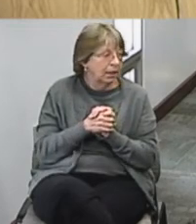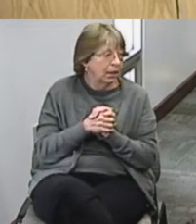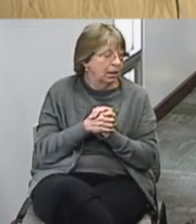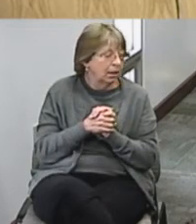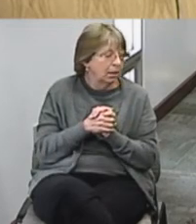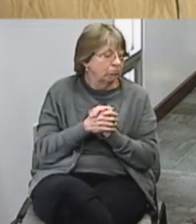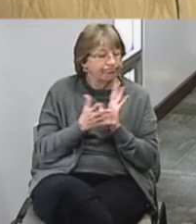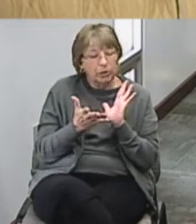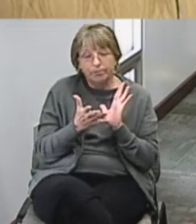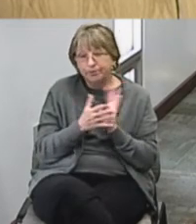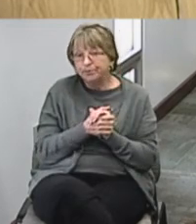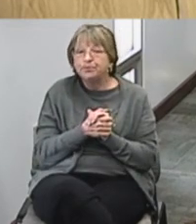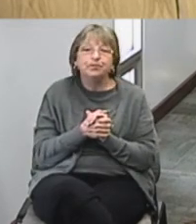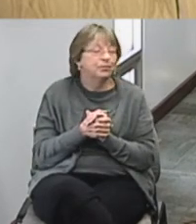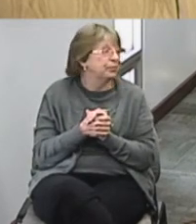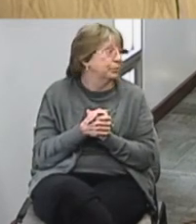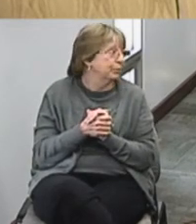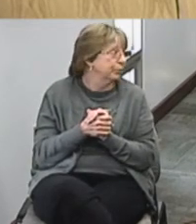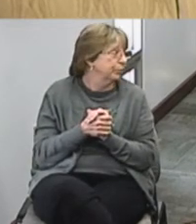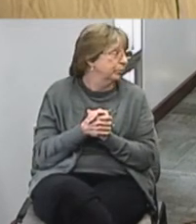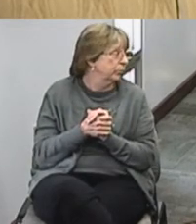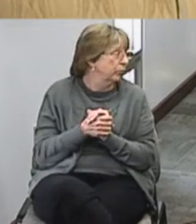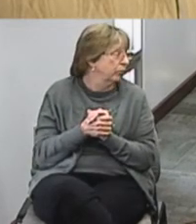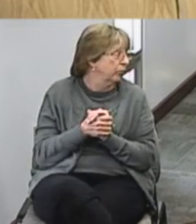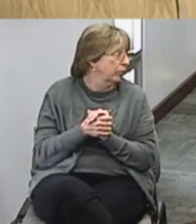So anyway,